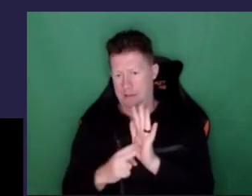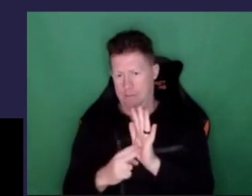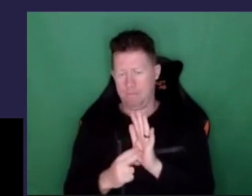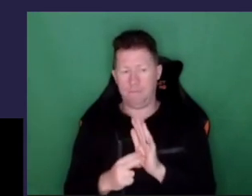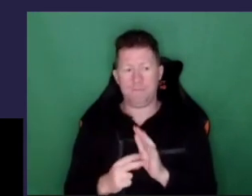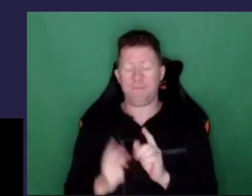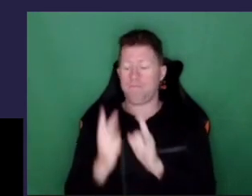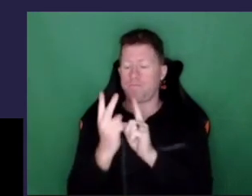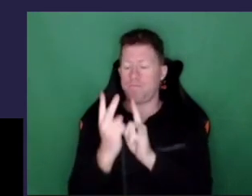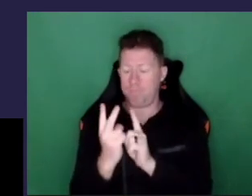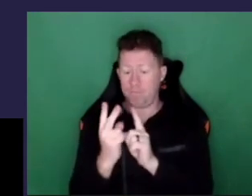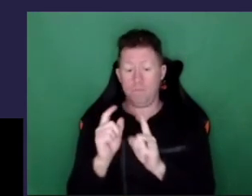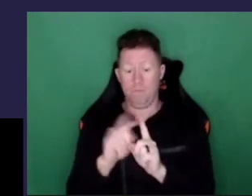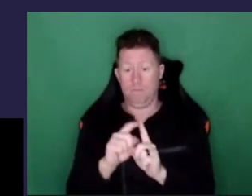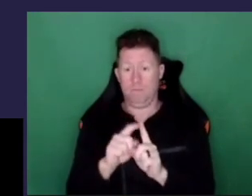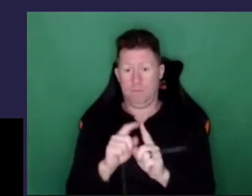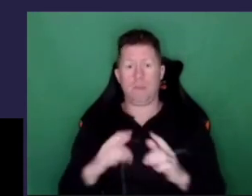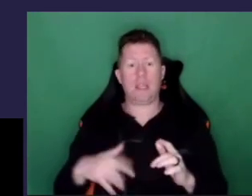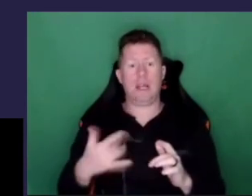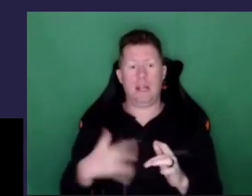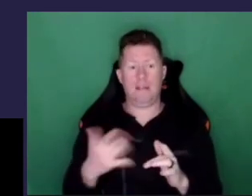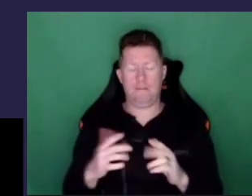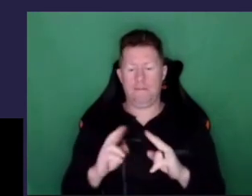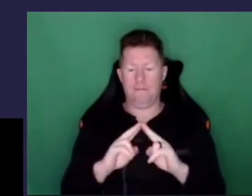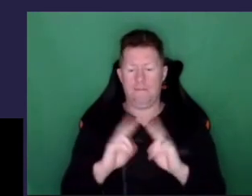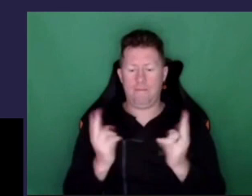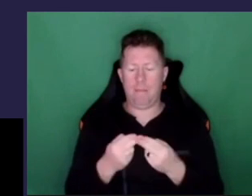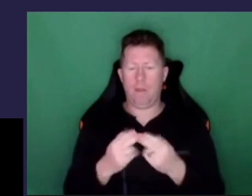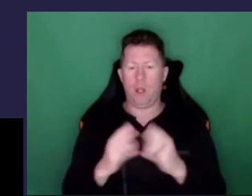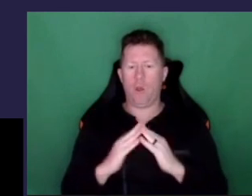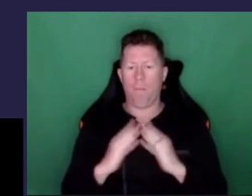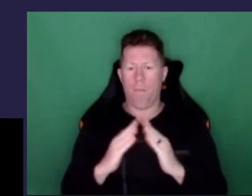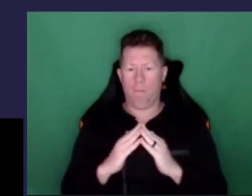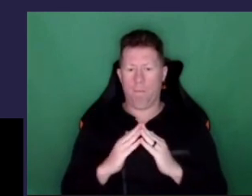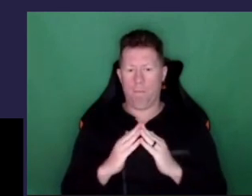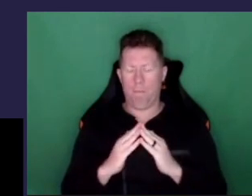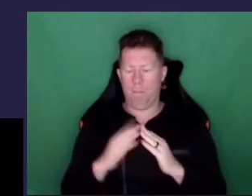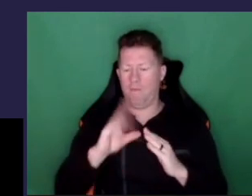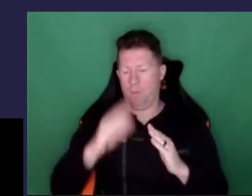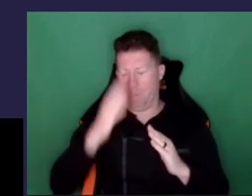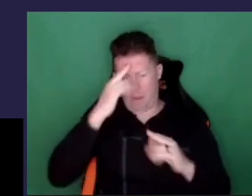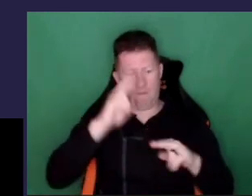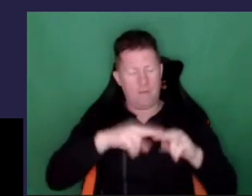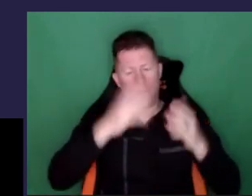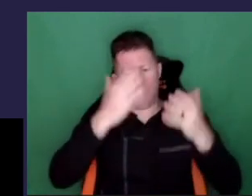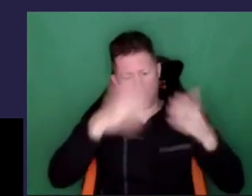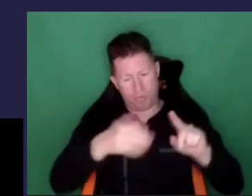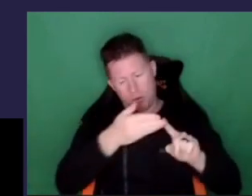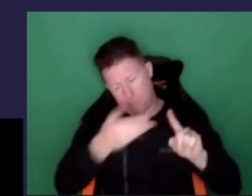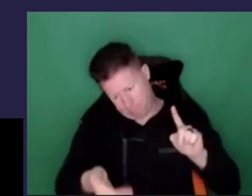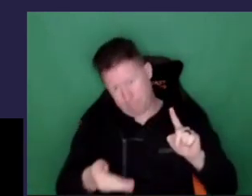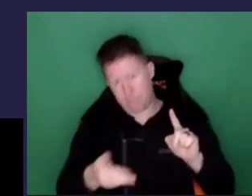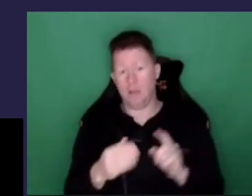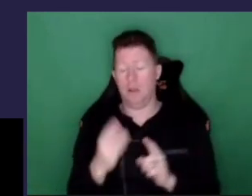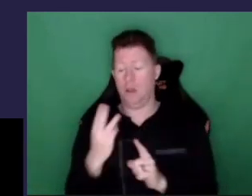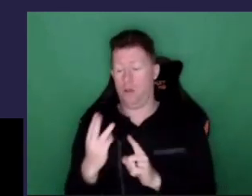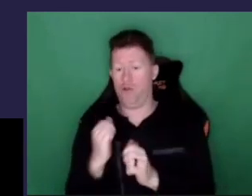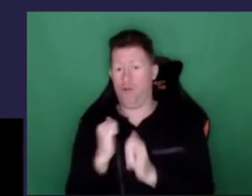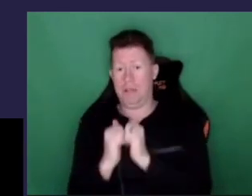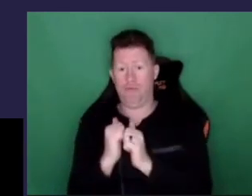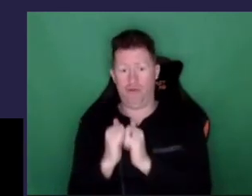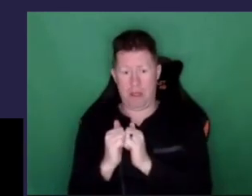was living in her family home place left to her by her mother and father. Unfortunately, her 3 brothers were